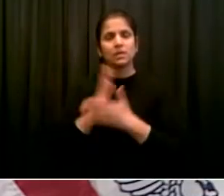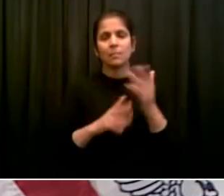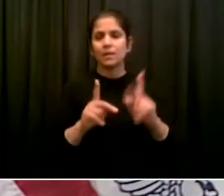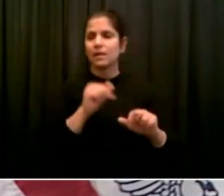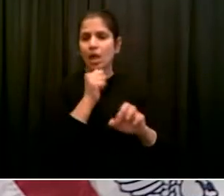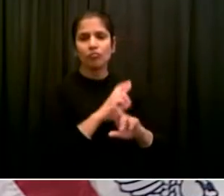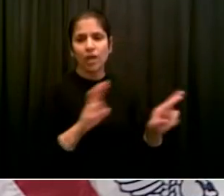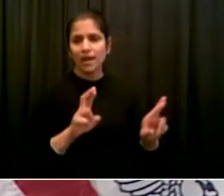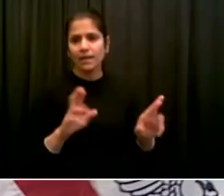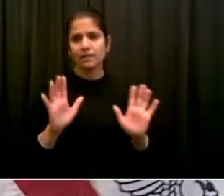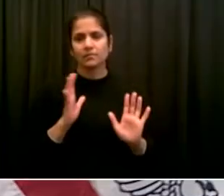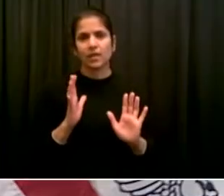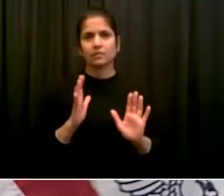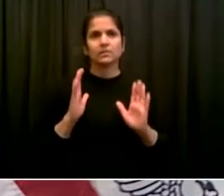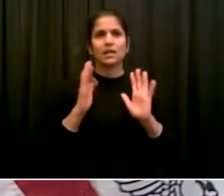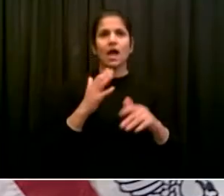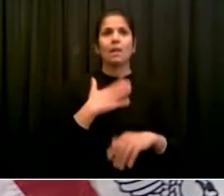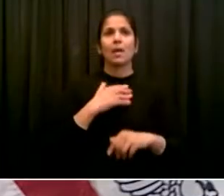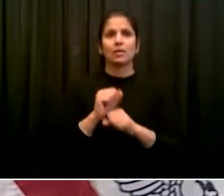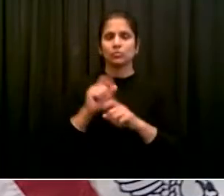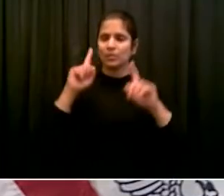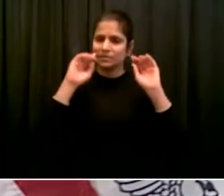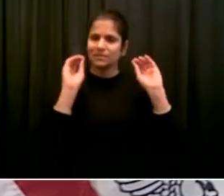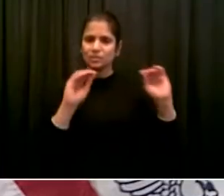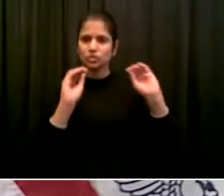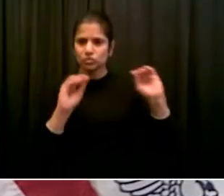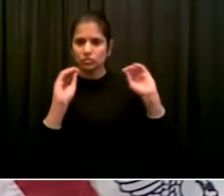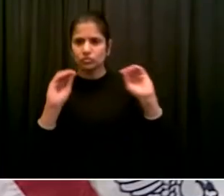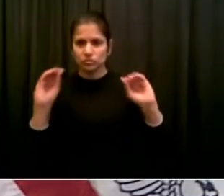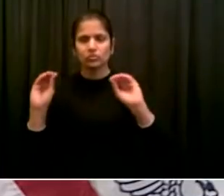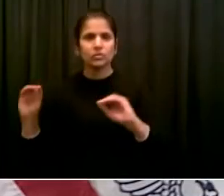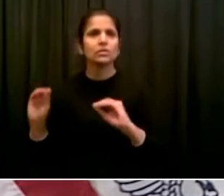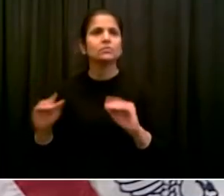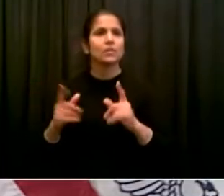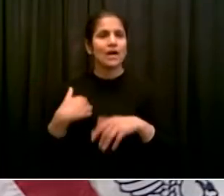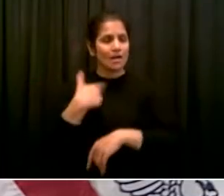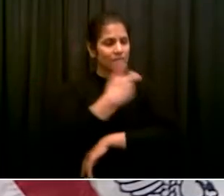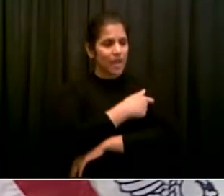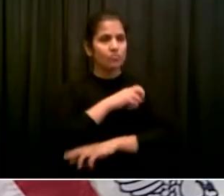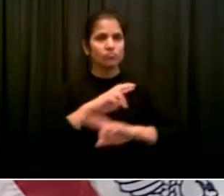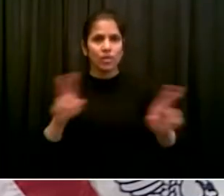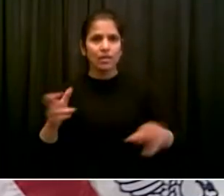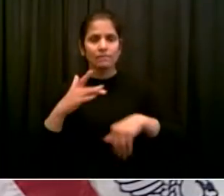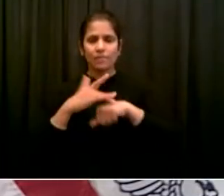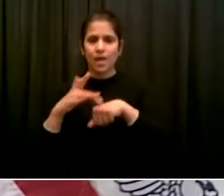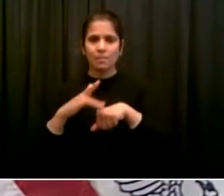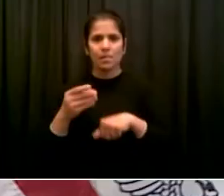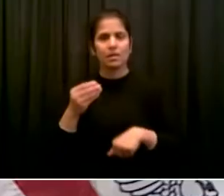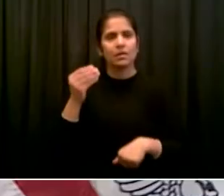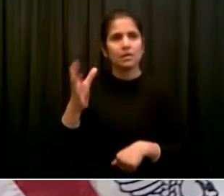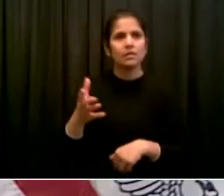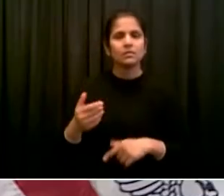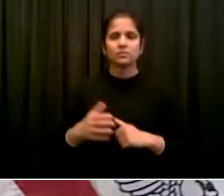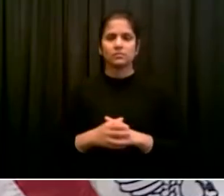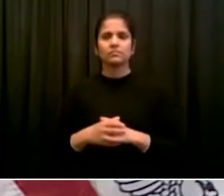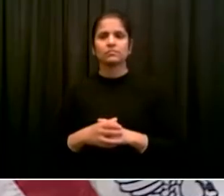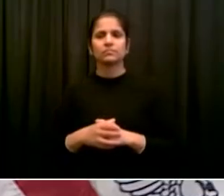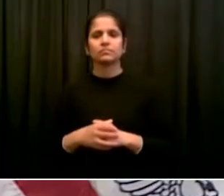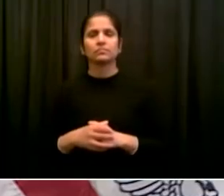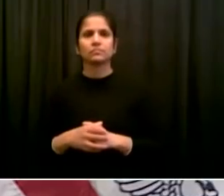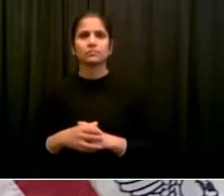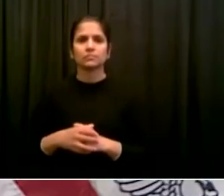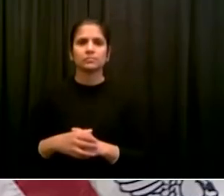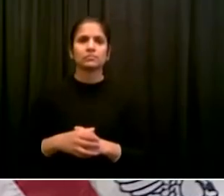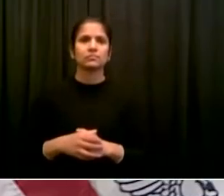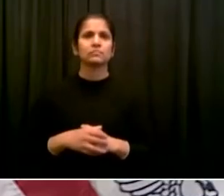to educate and make the vaccine available, and that's what we're doing. But look, what we 100% agree on is a hell of a lot more to do.